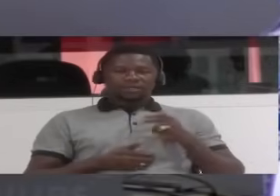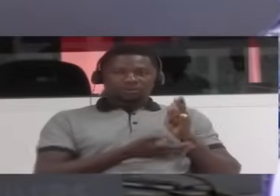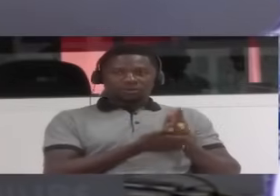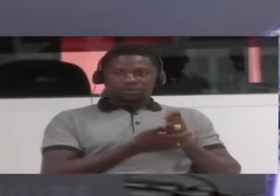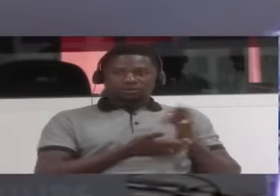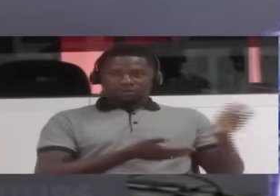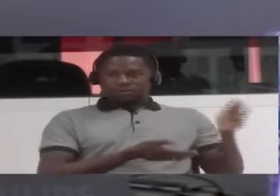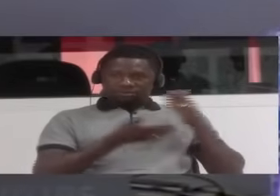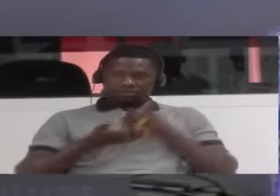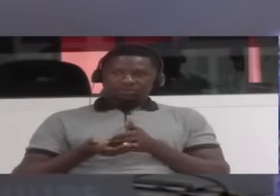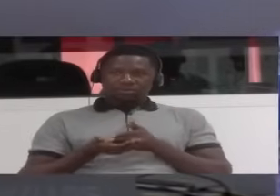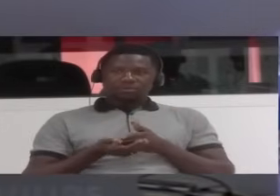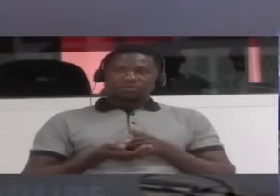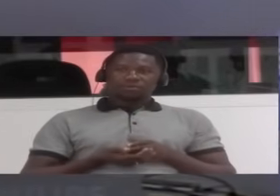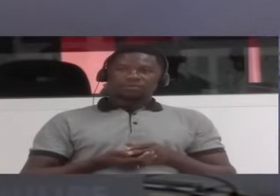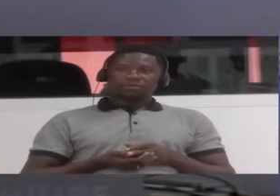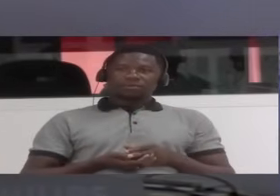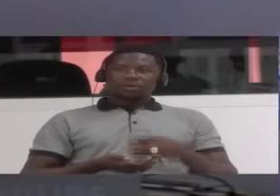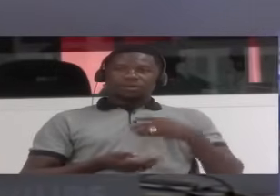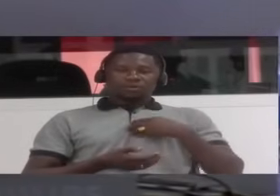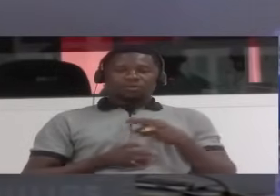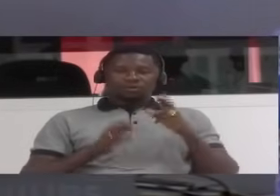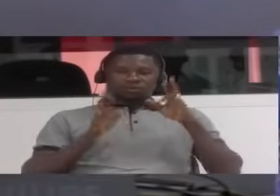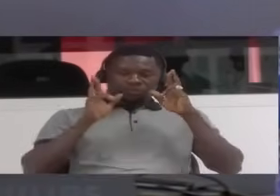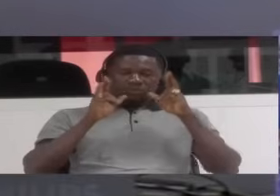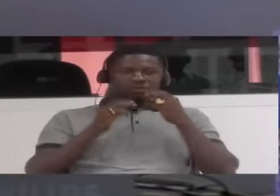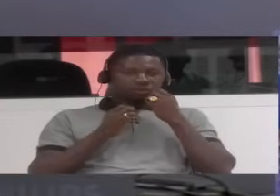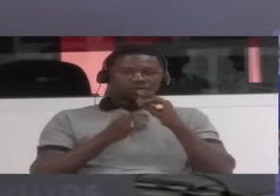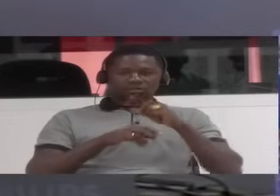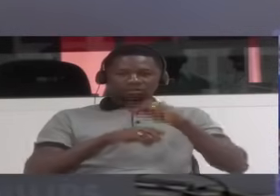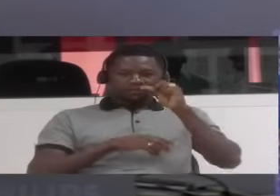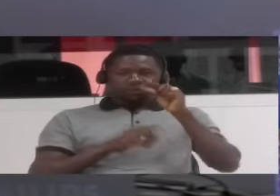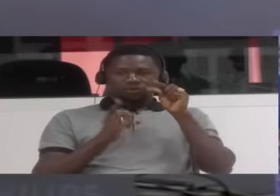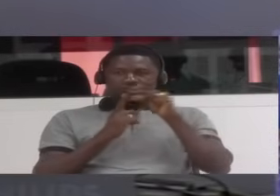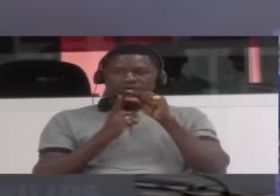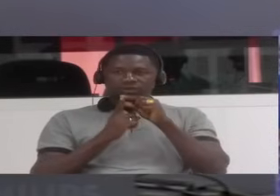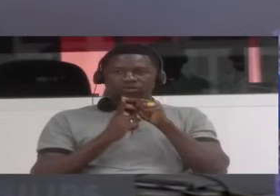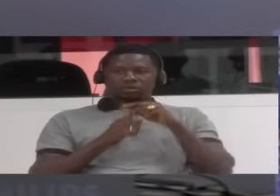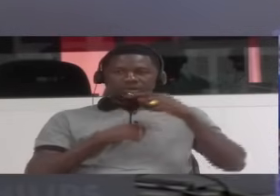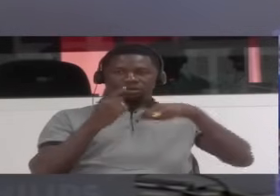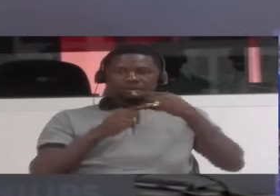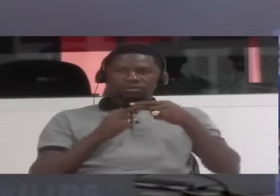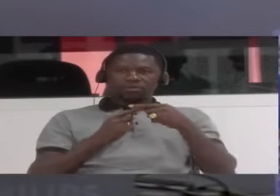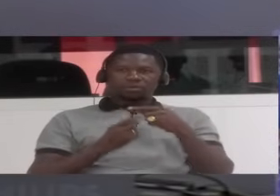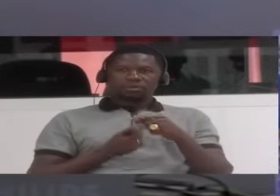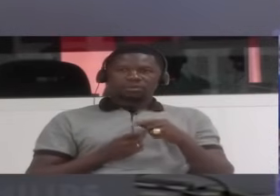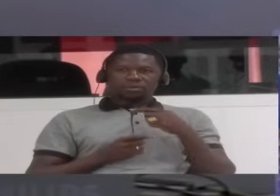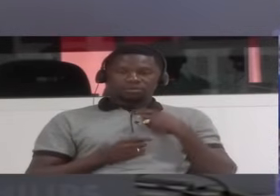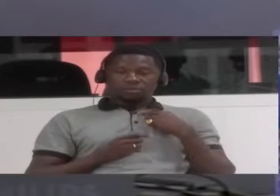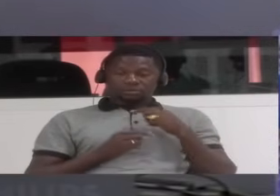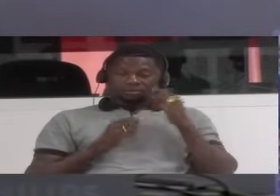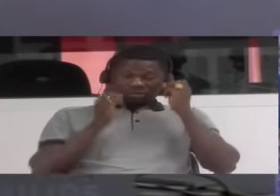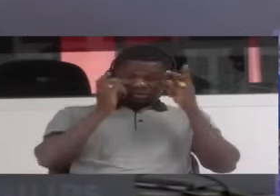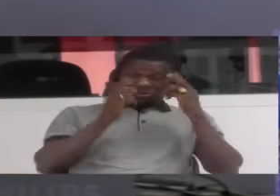is being brought, I just wish to say a few words about the